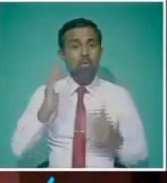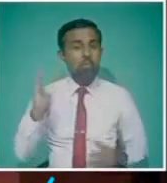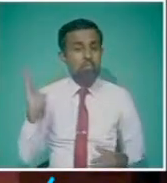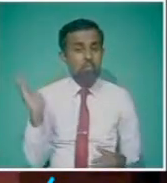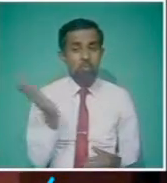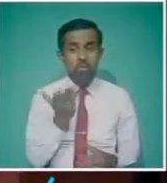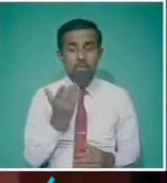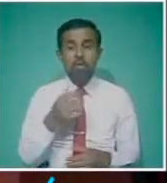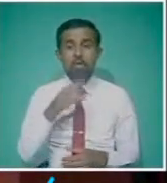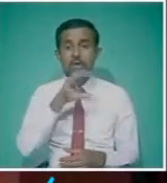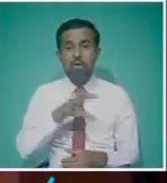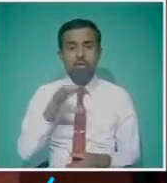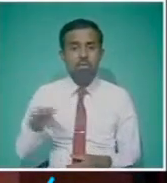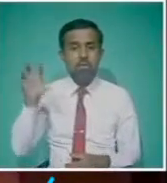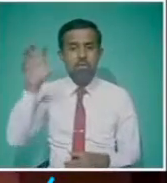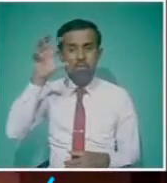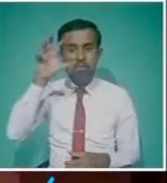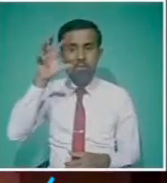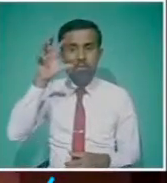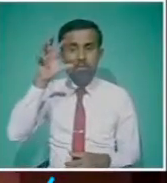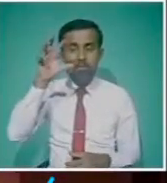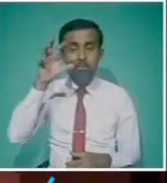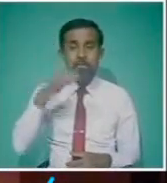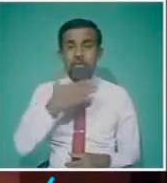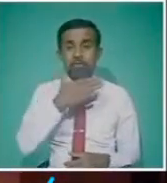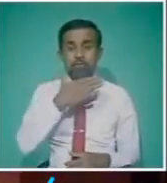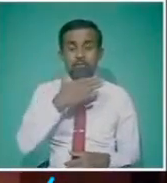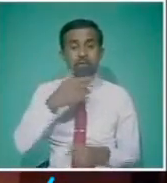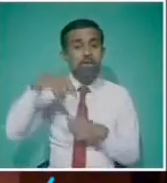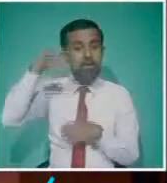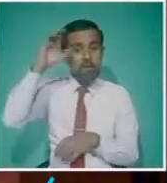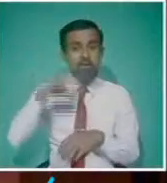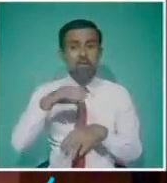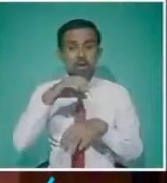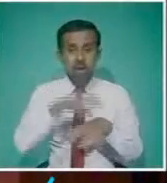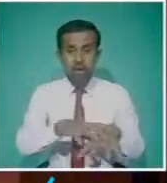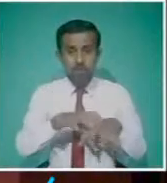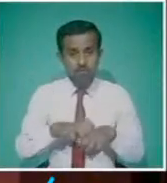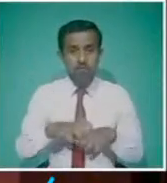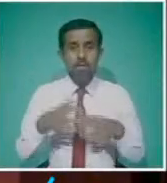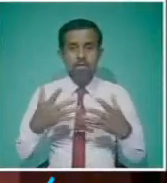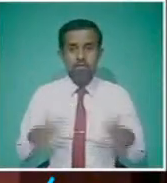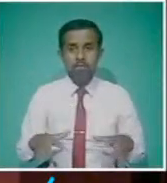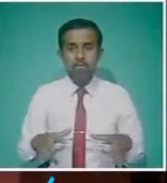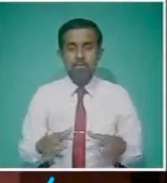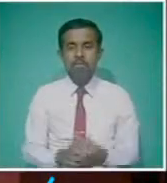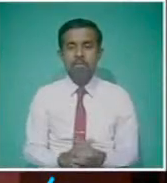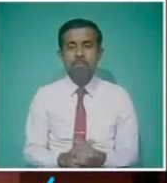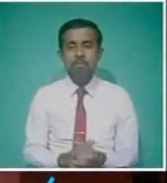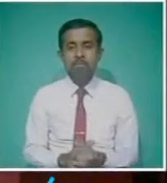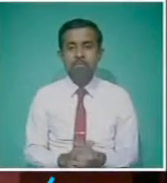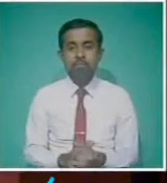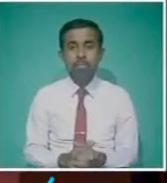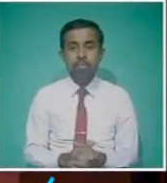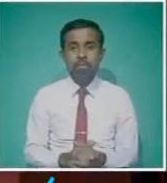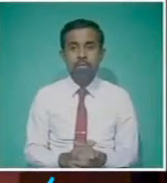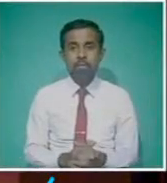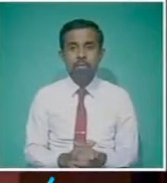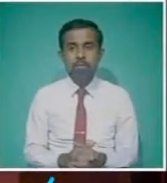widely acknowledged. Those debates around republicanism within the UK and around the